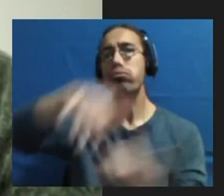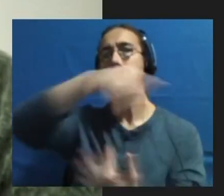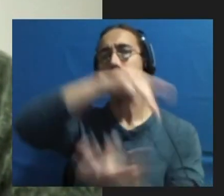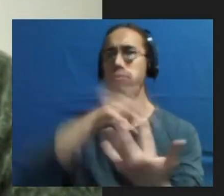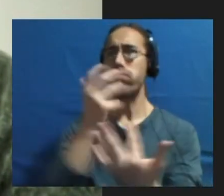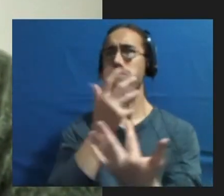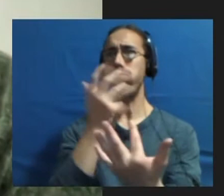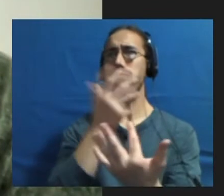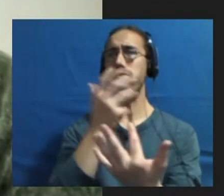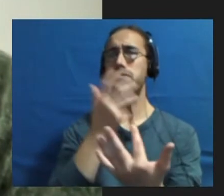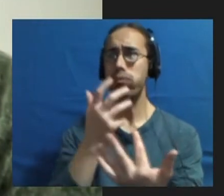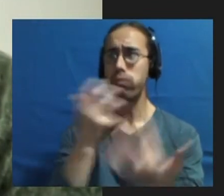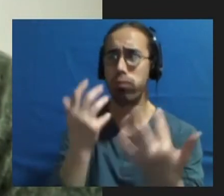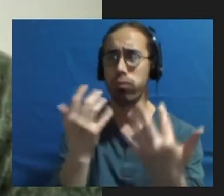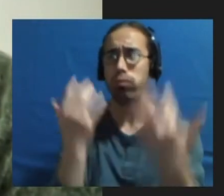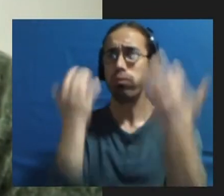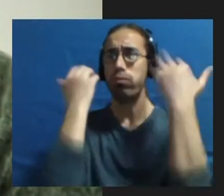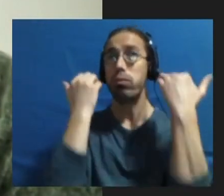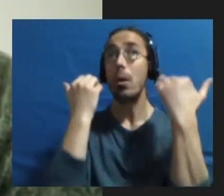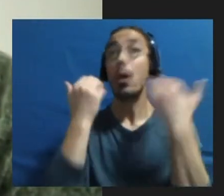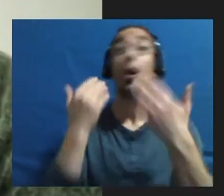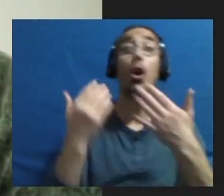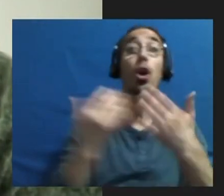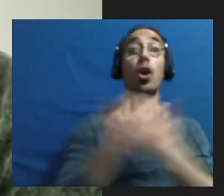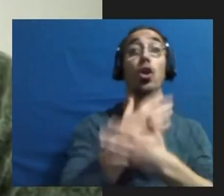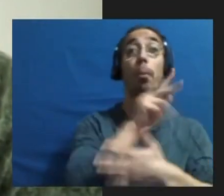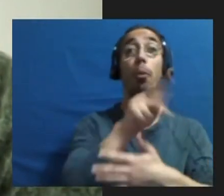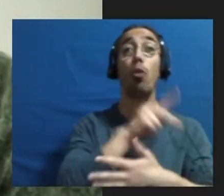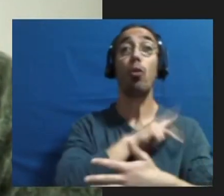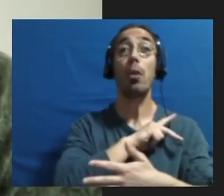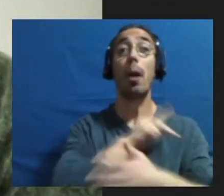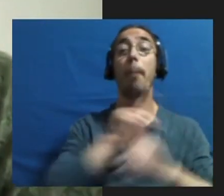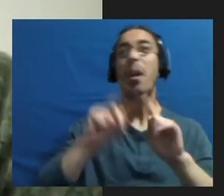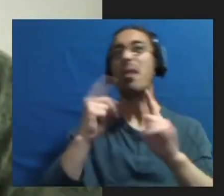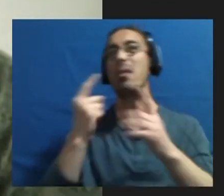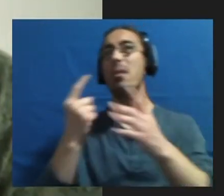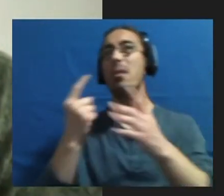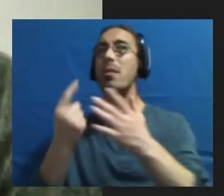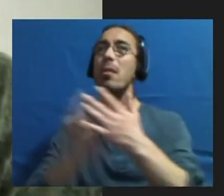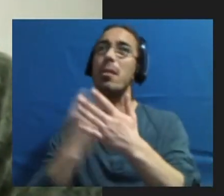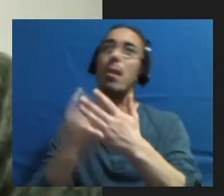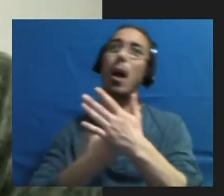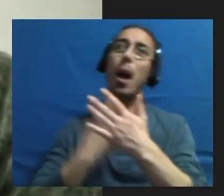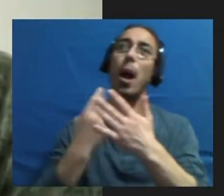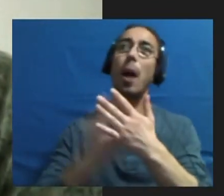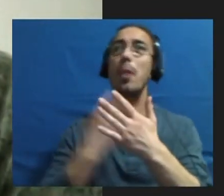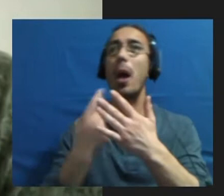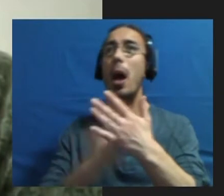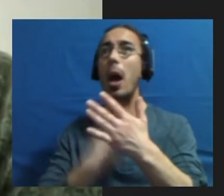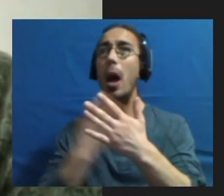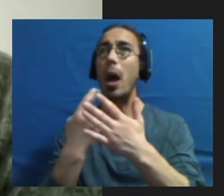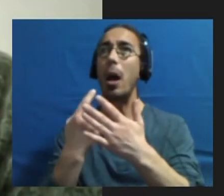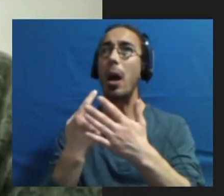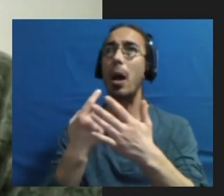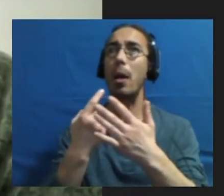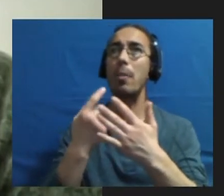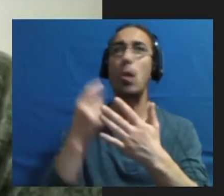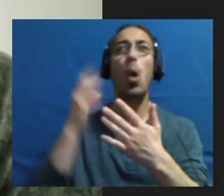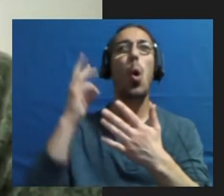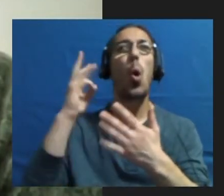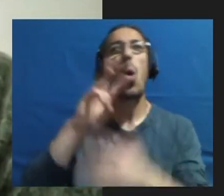not only new personalities, but sometimes volatile personalities.